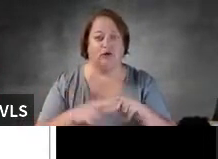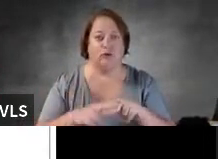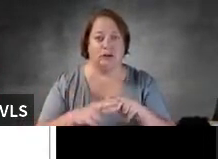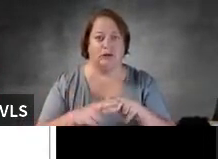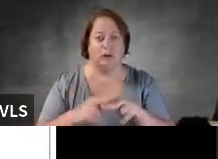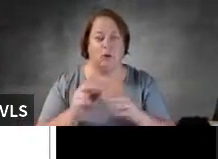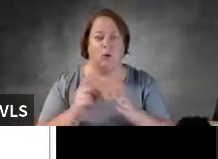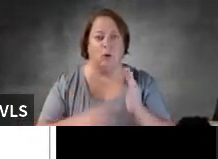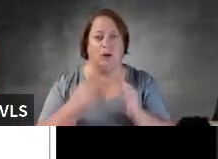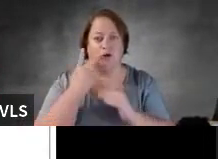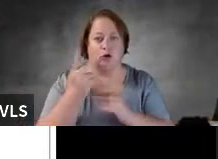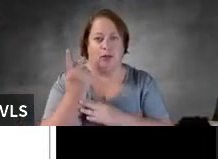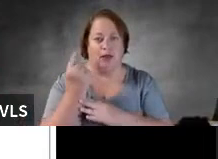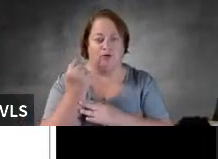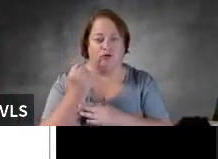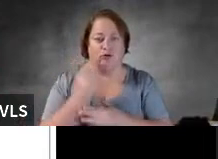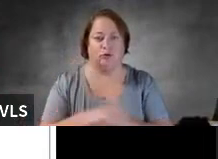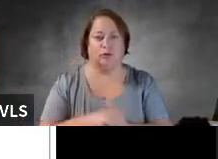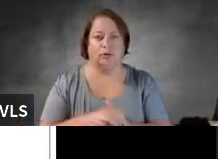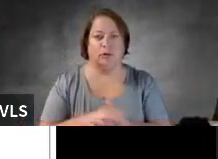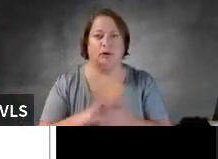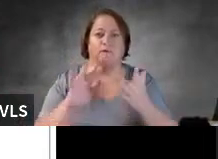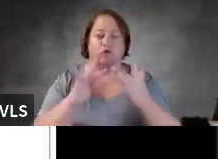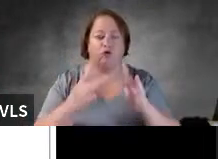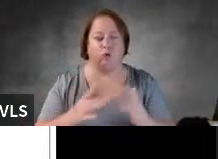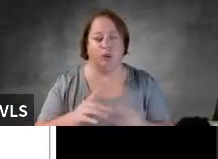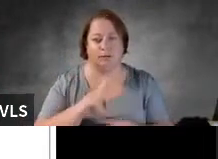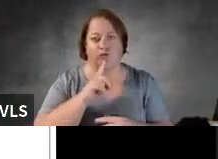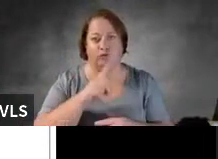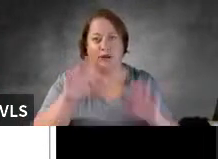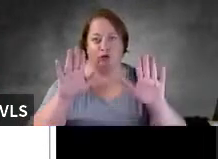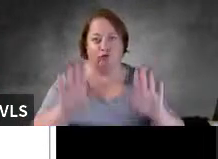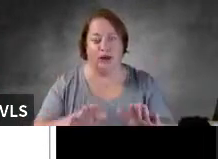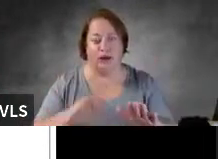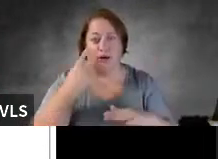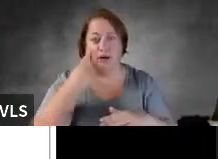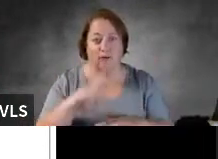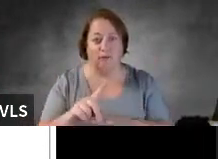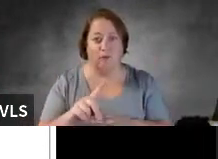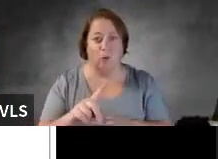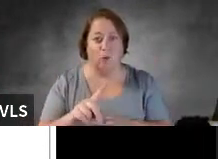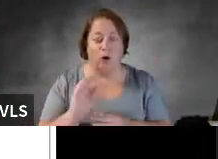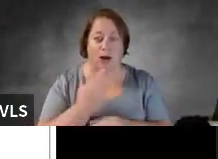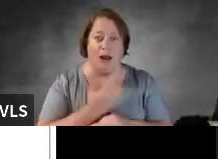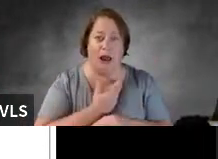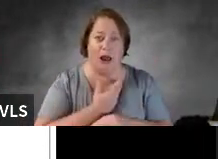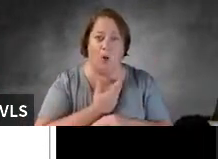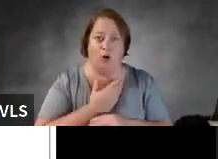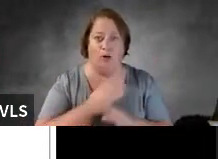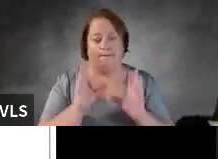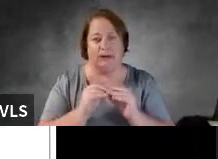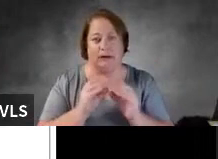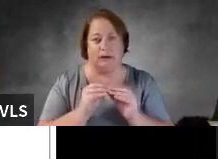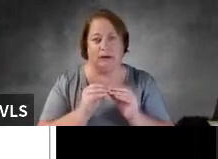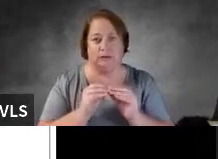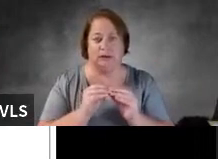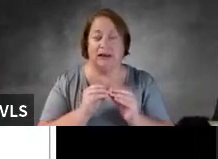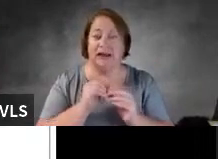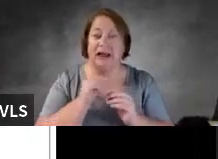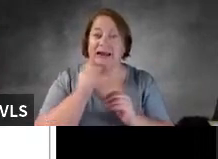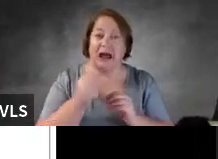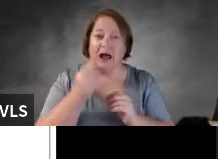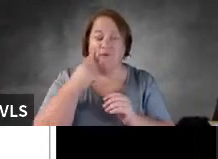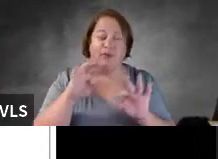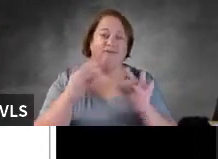what we had seen last year. Virtual has been really great for our meetings, not necessarily for